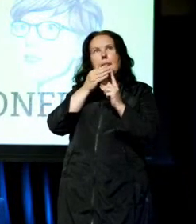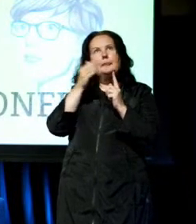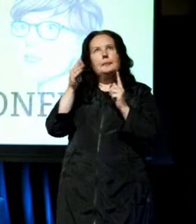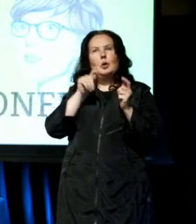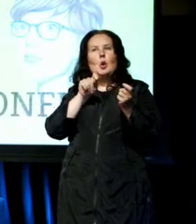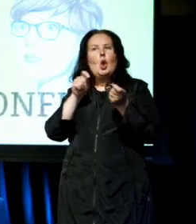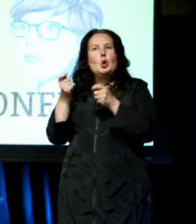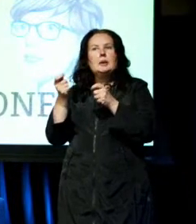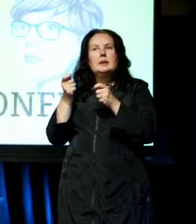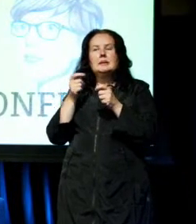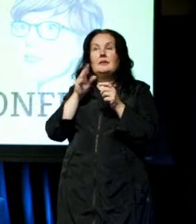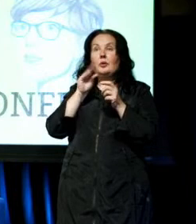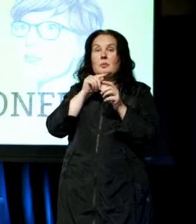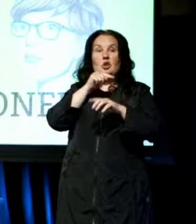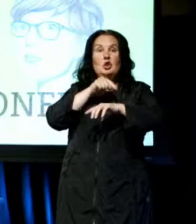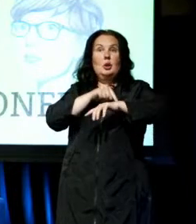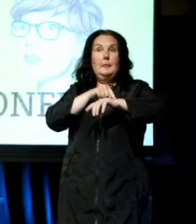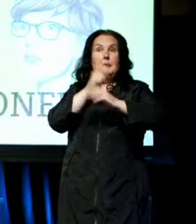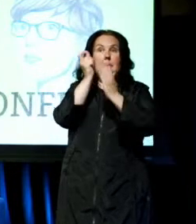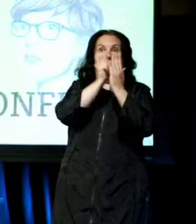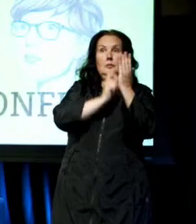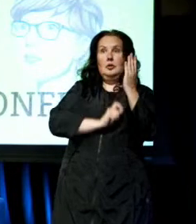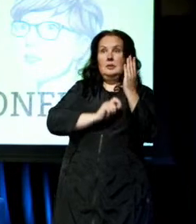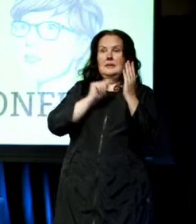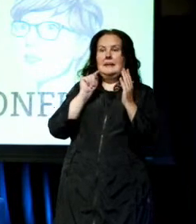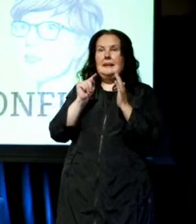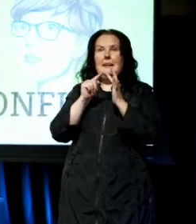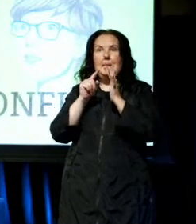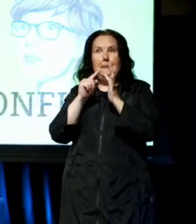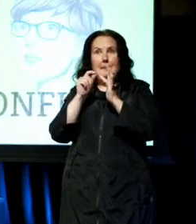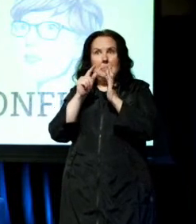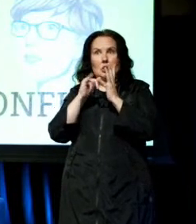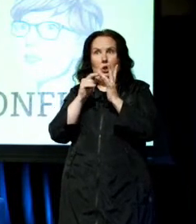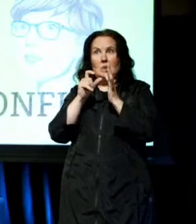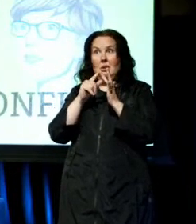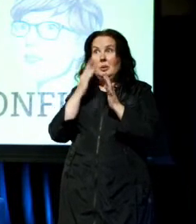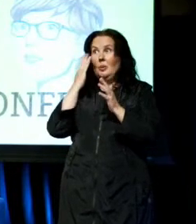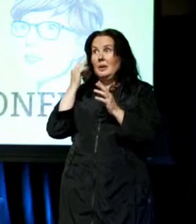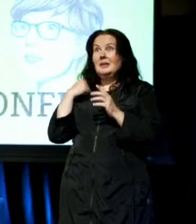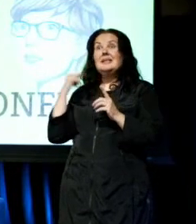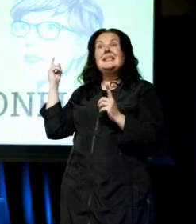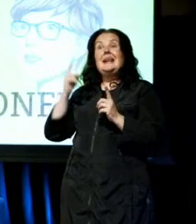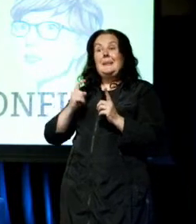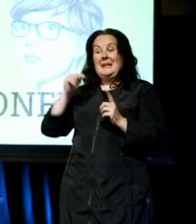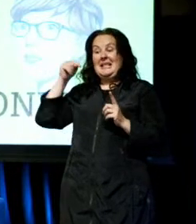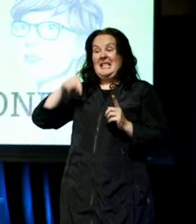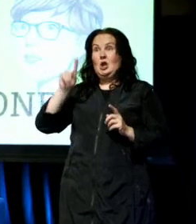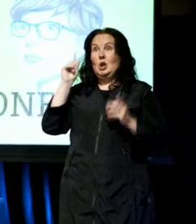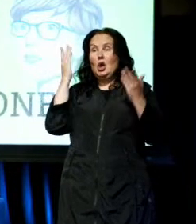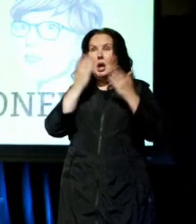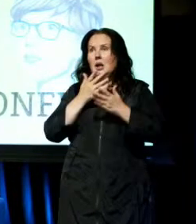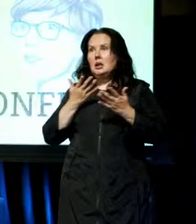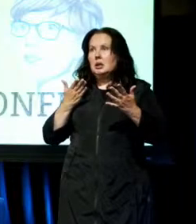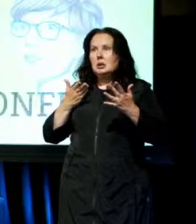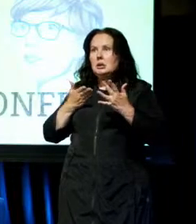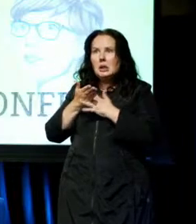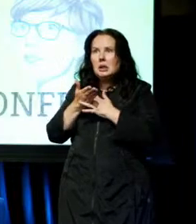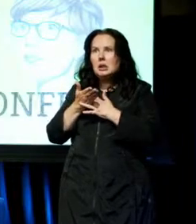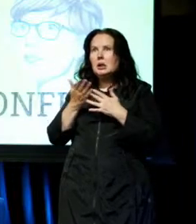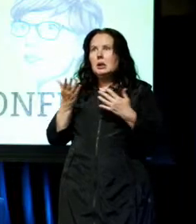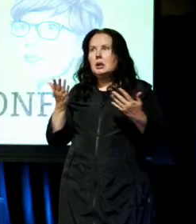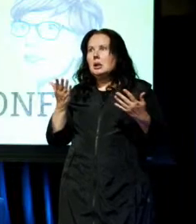the amount of shops just on my way here that I couldn't get into because the entrances weren't accessible, or I could get into the entrance but